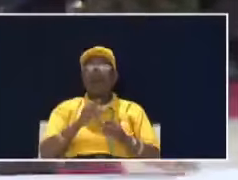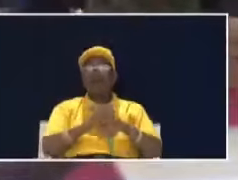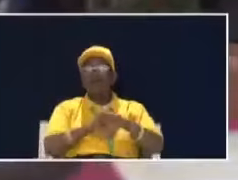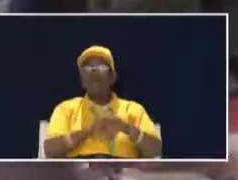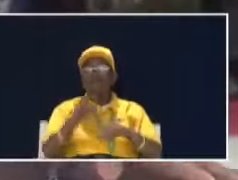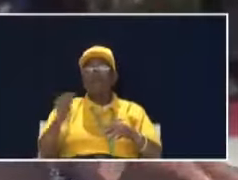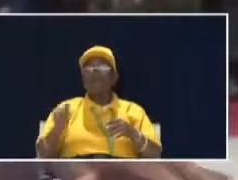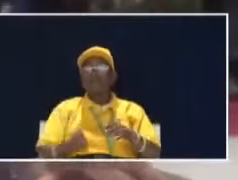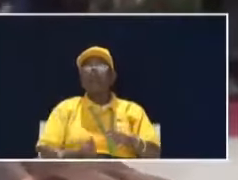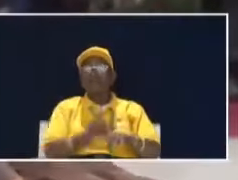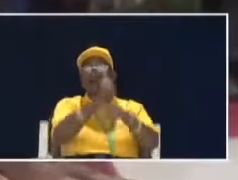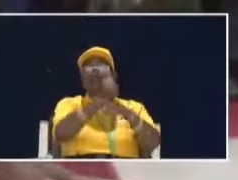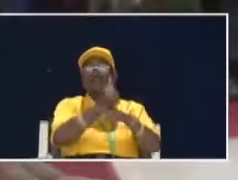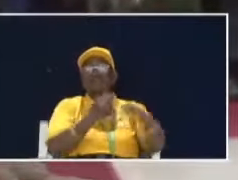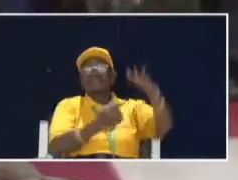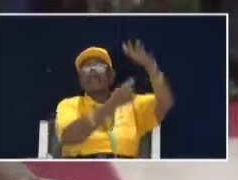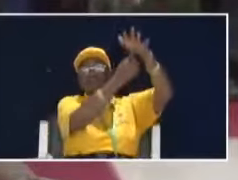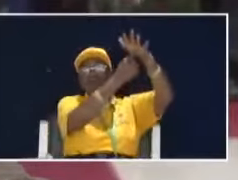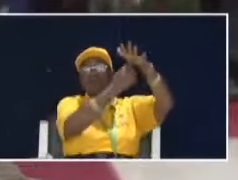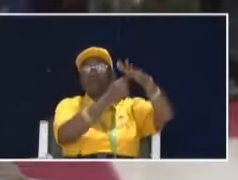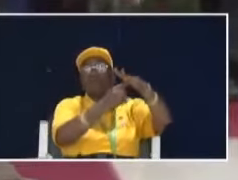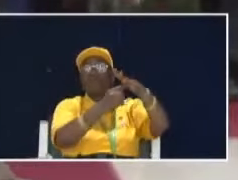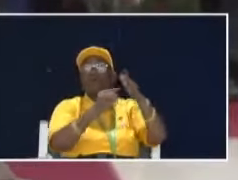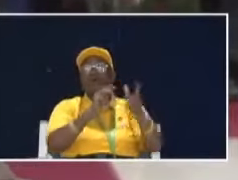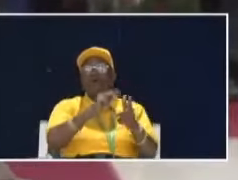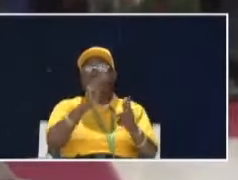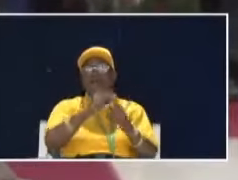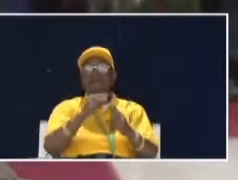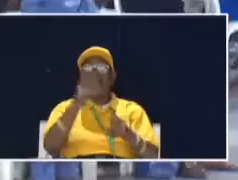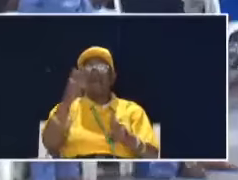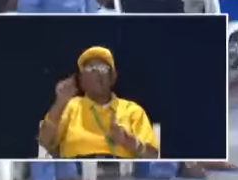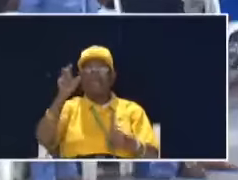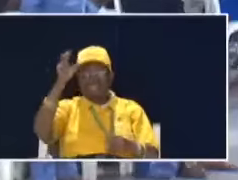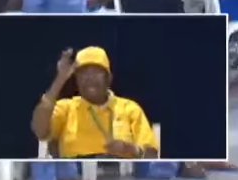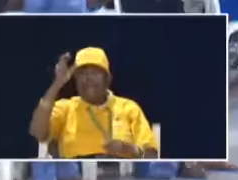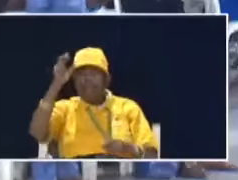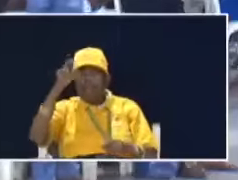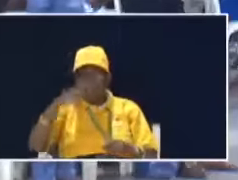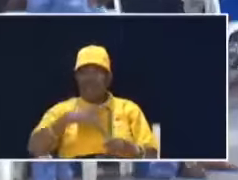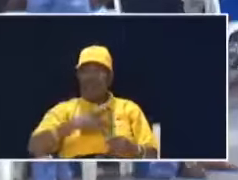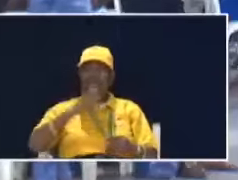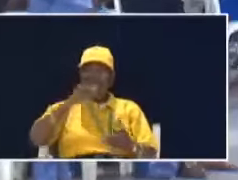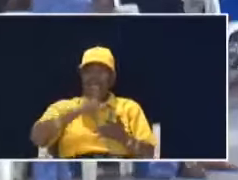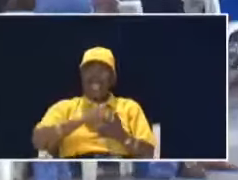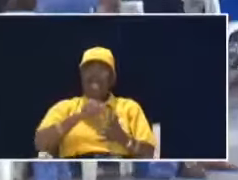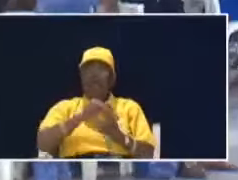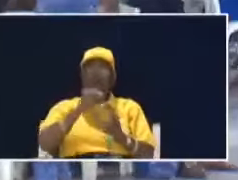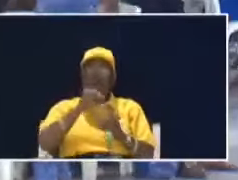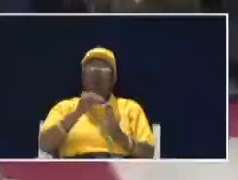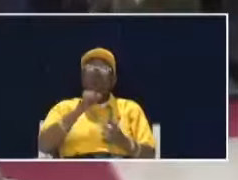And whether the devil likes it or not, we are staying on the mountaintop.